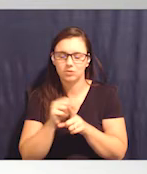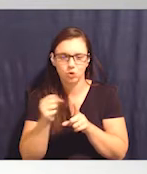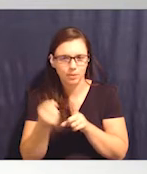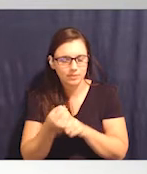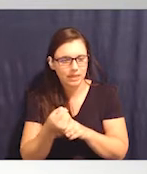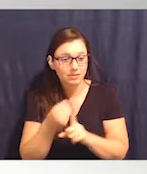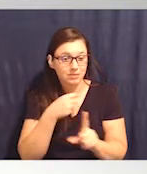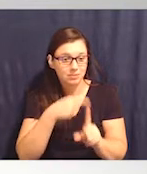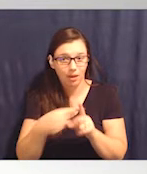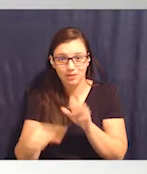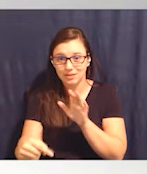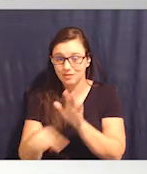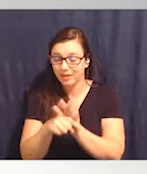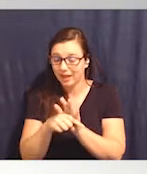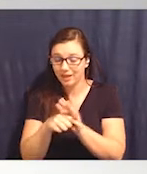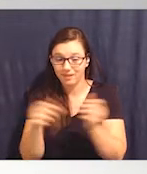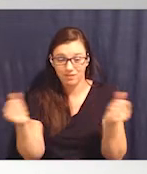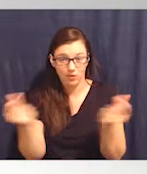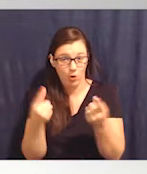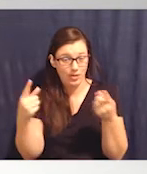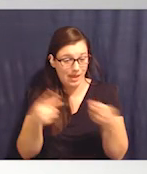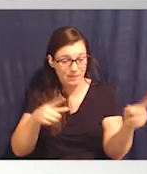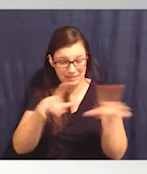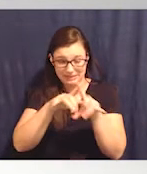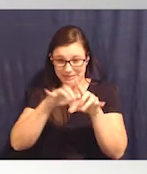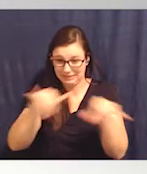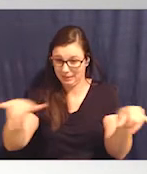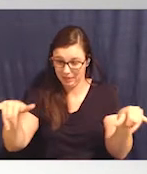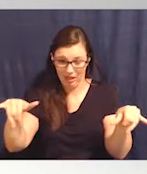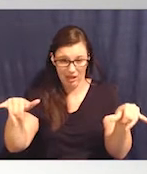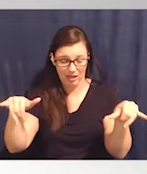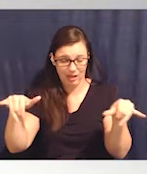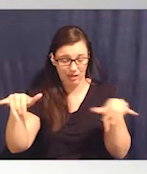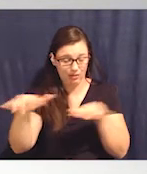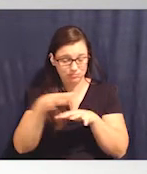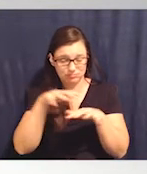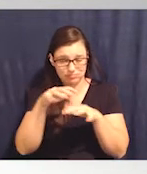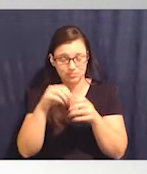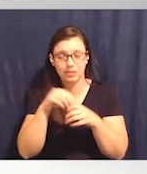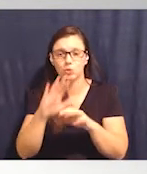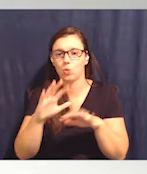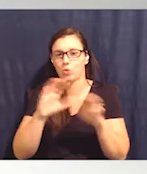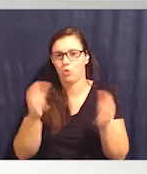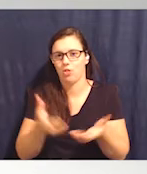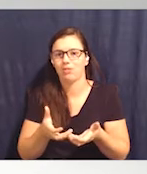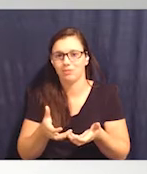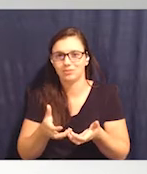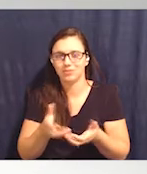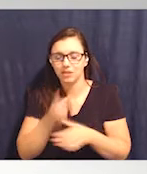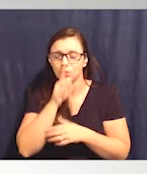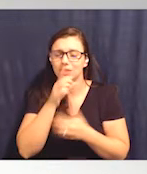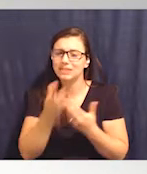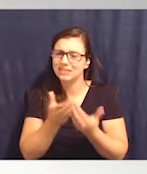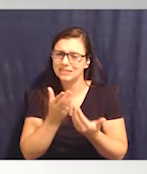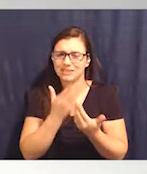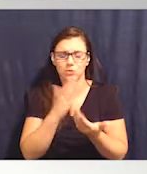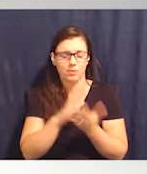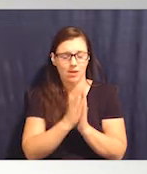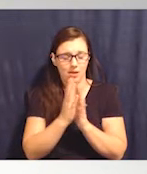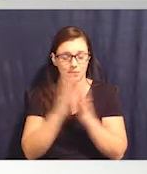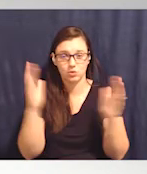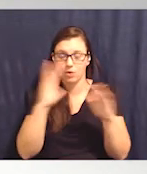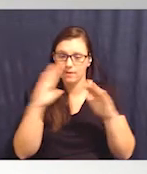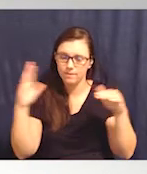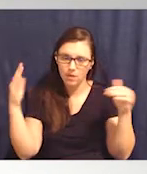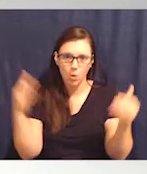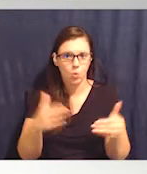going on at the same time in your world. It's very easy to become so focused and drilled down on